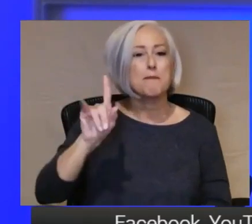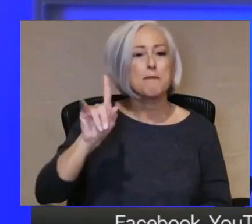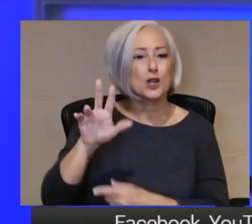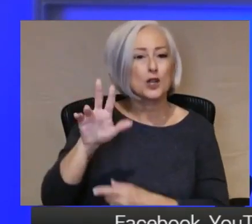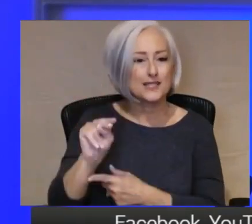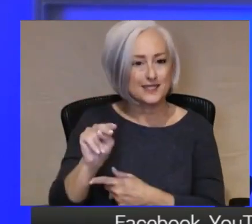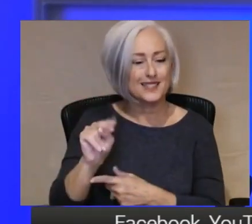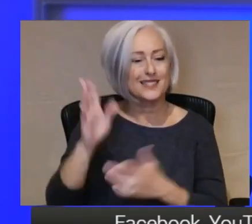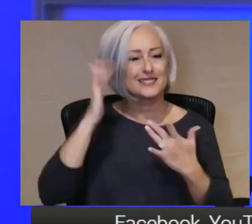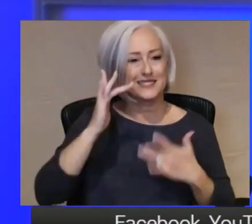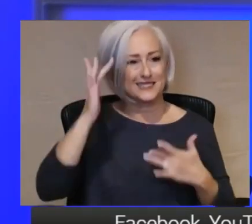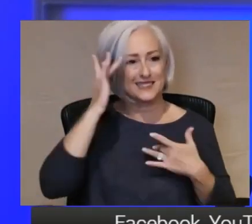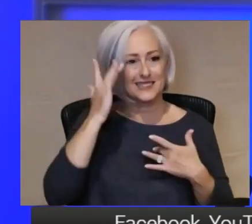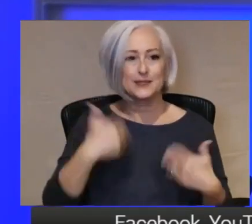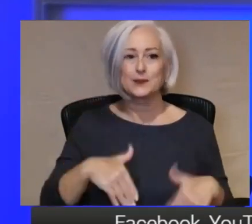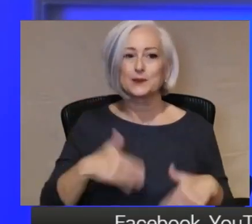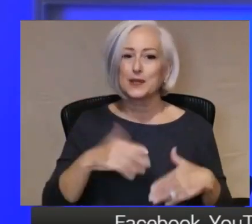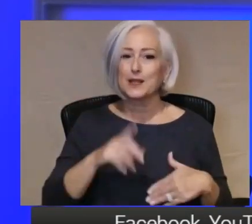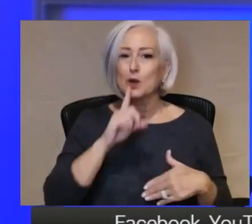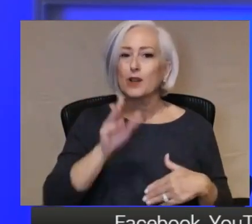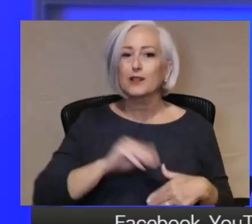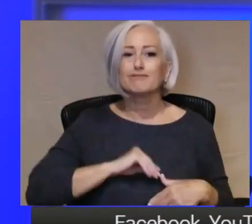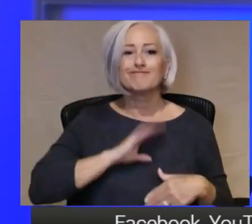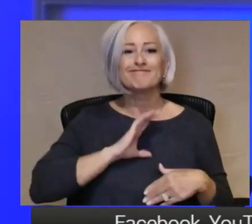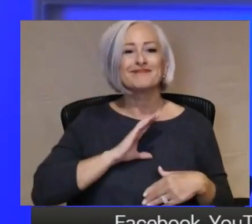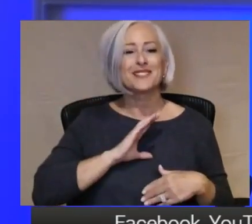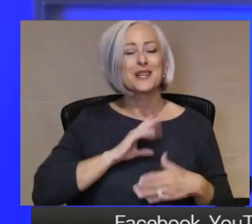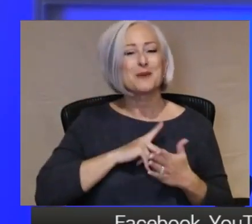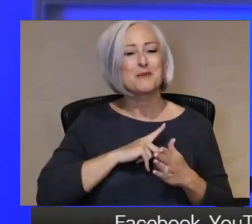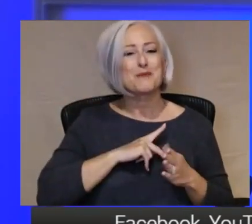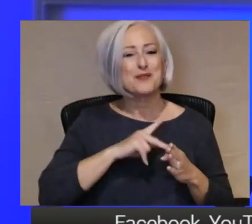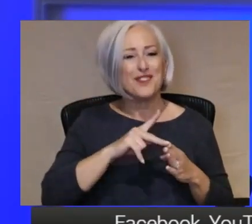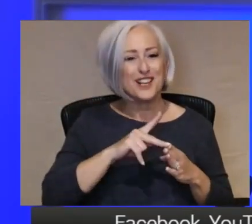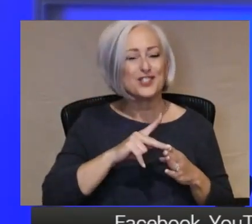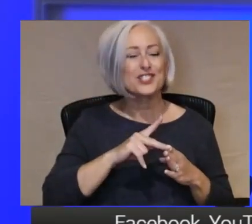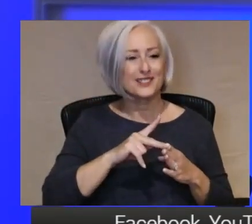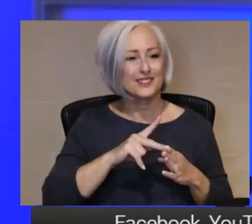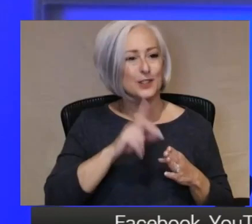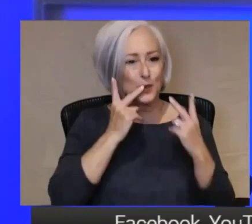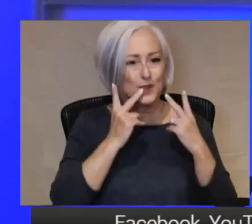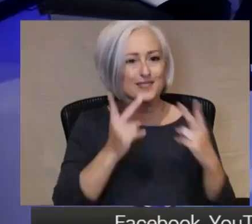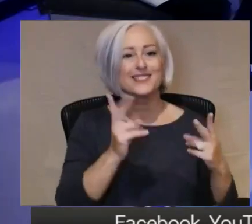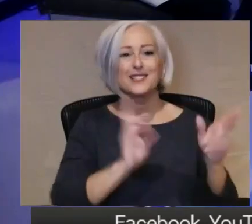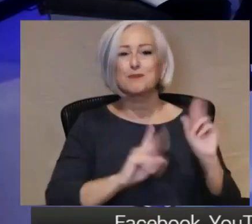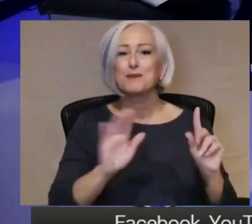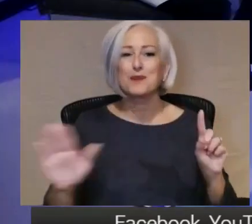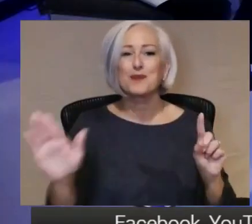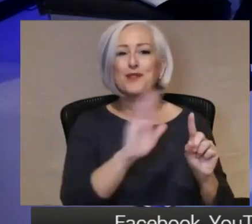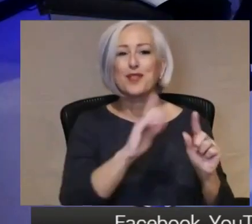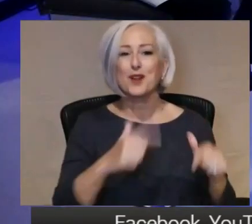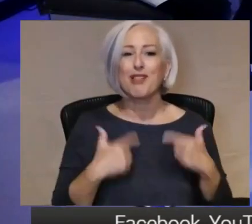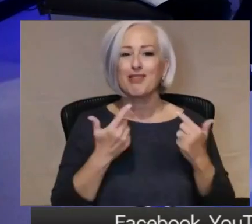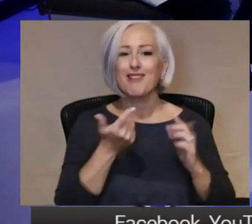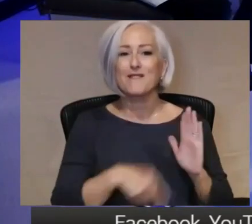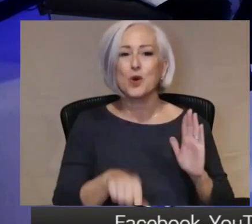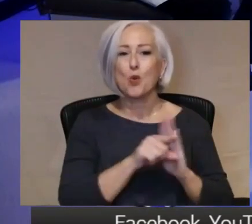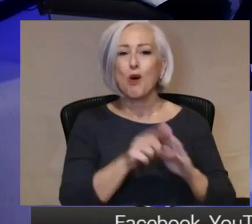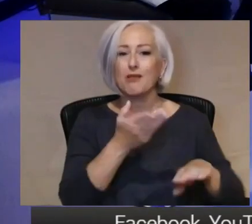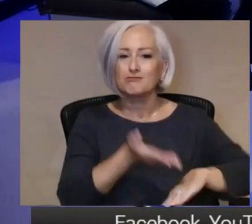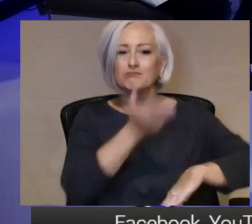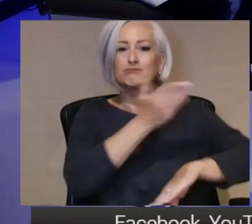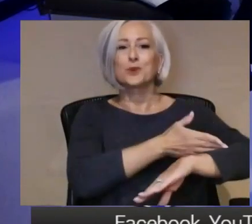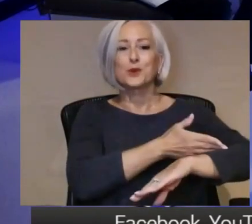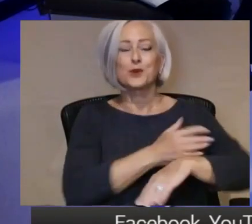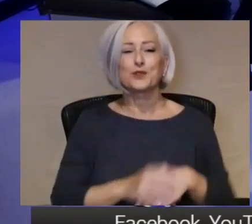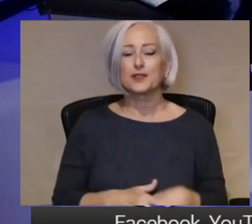rewarding profession because you can see that people's quality of life improves. That is just remarkable. So what's the